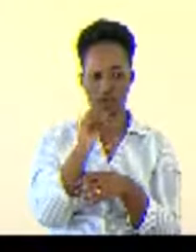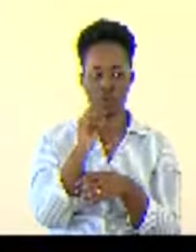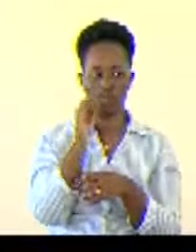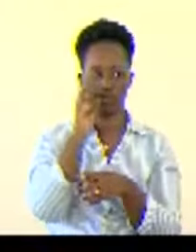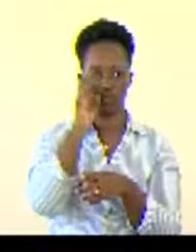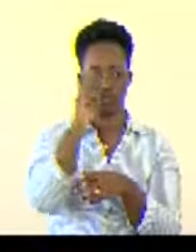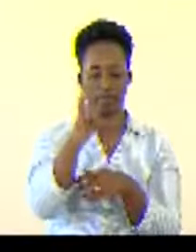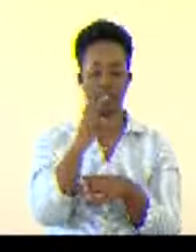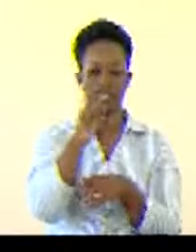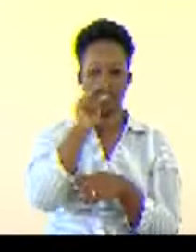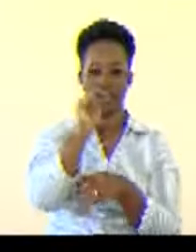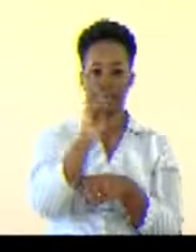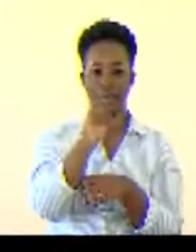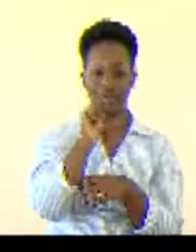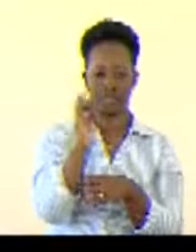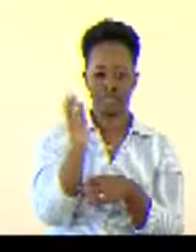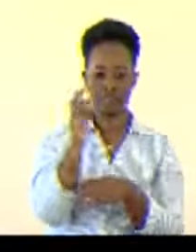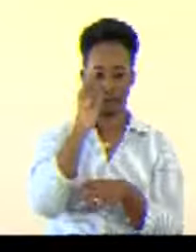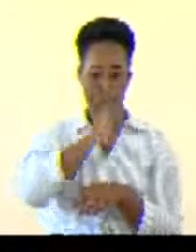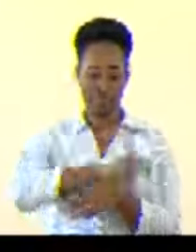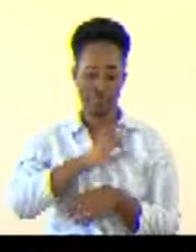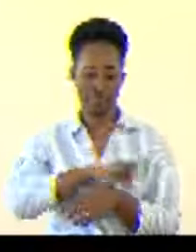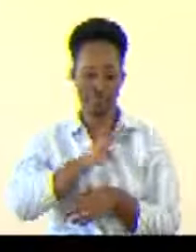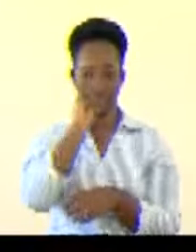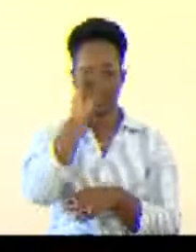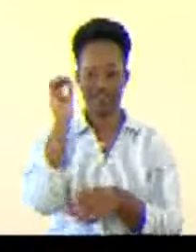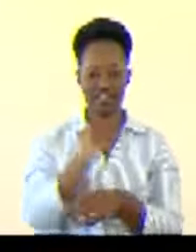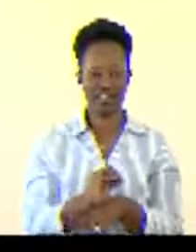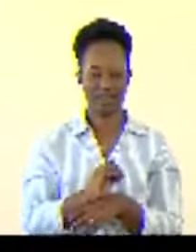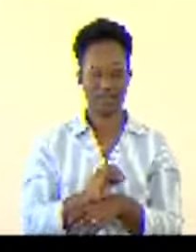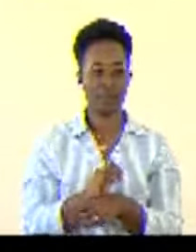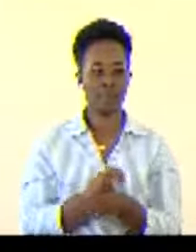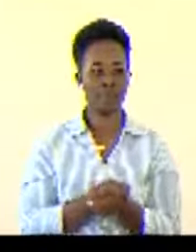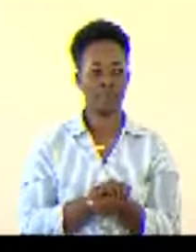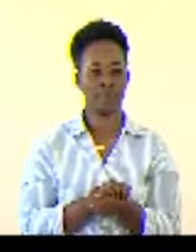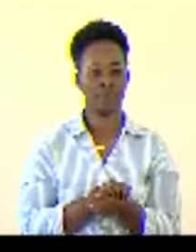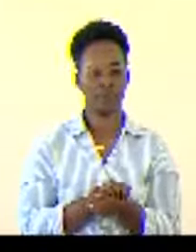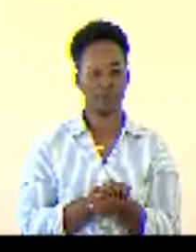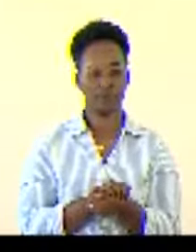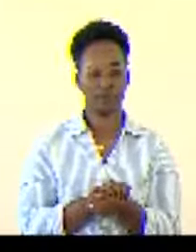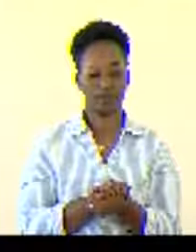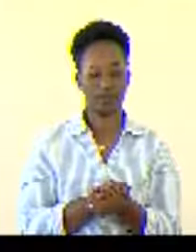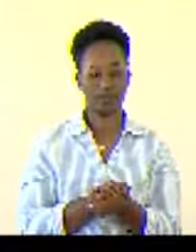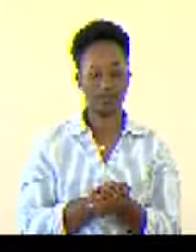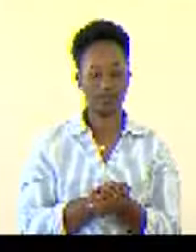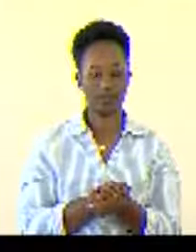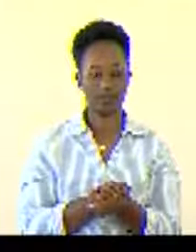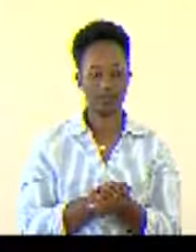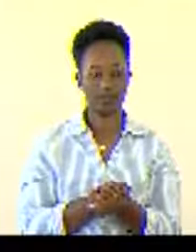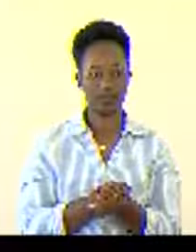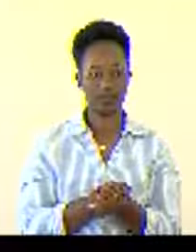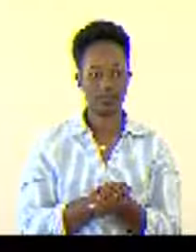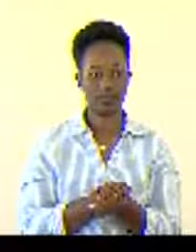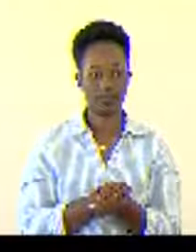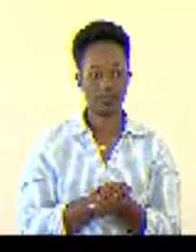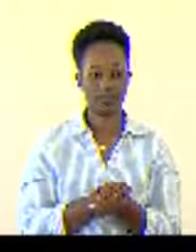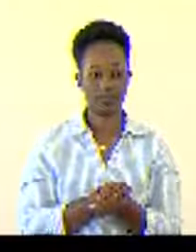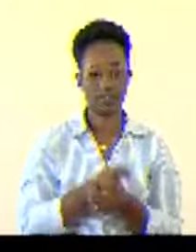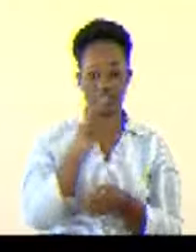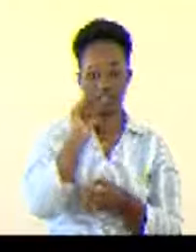the net profit percentage, or net profit ratio. It can be the net